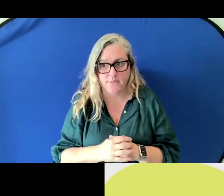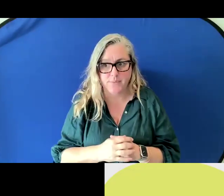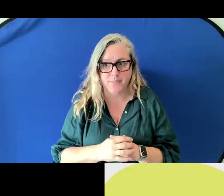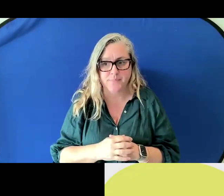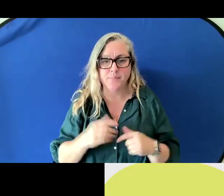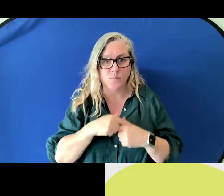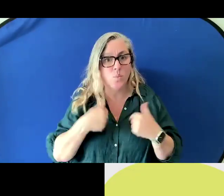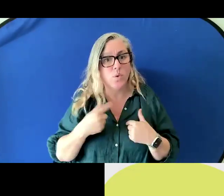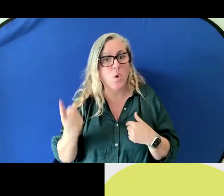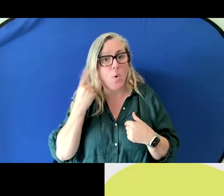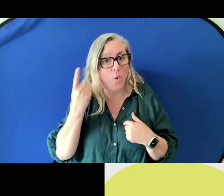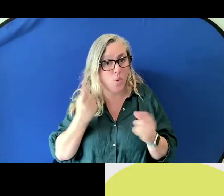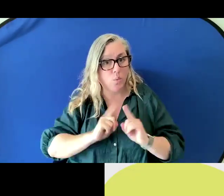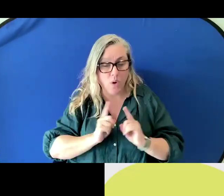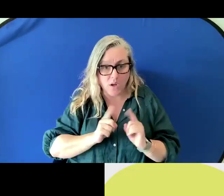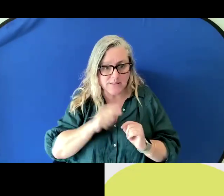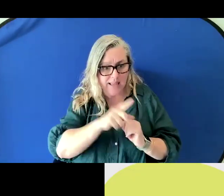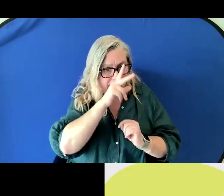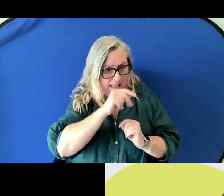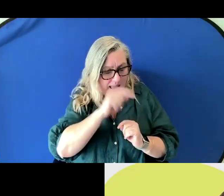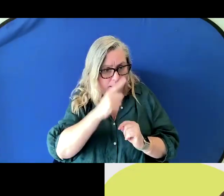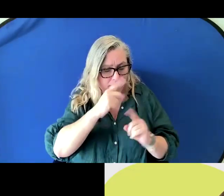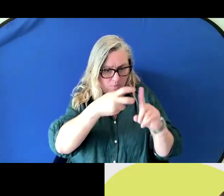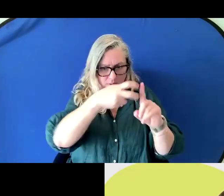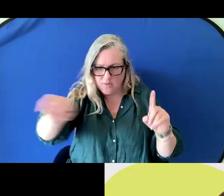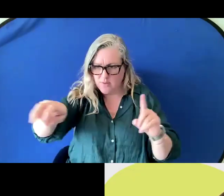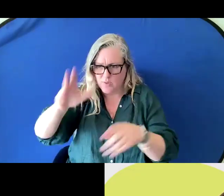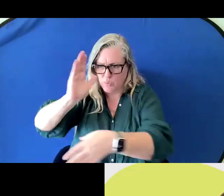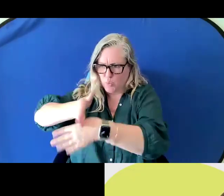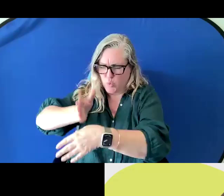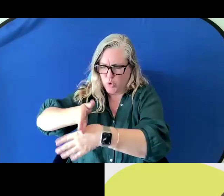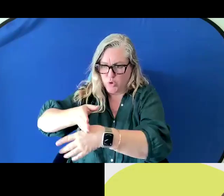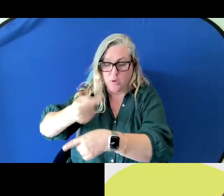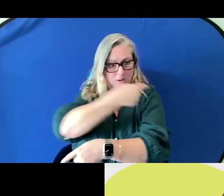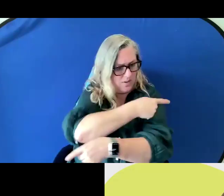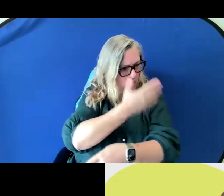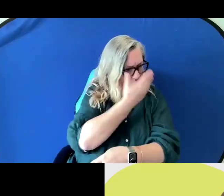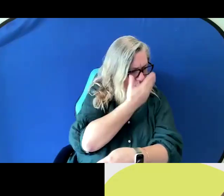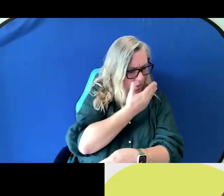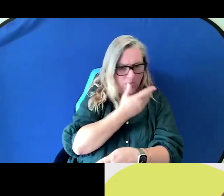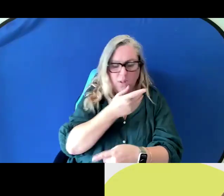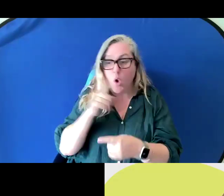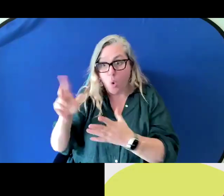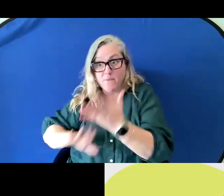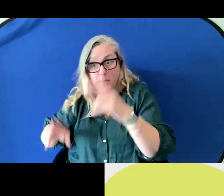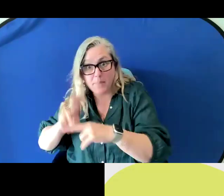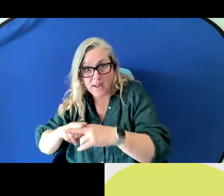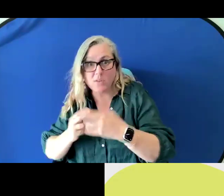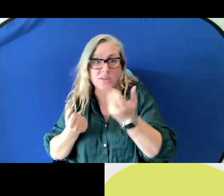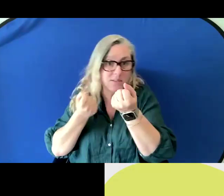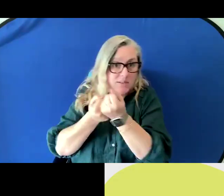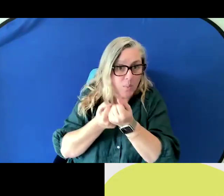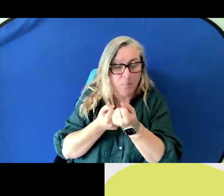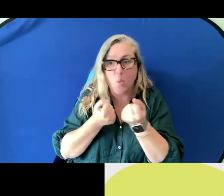We've heard from young people navigating the move from school to work, and from parents supporting their children as they start school or step into